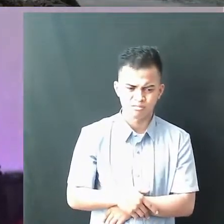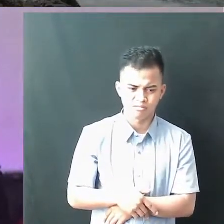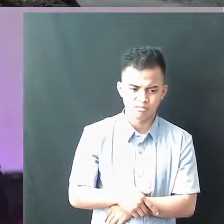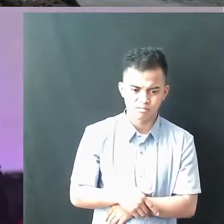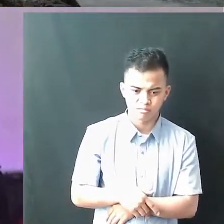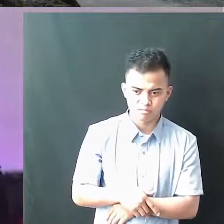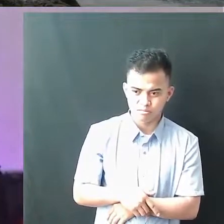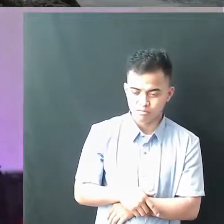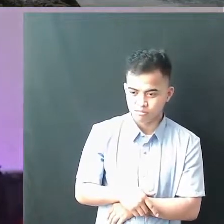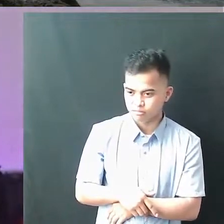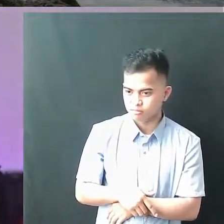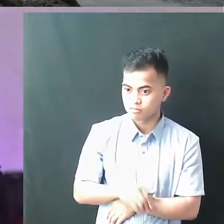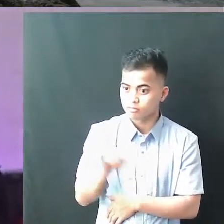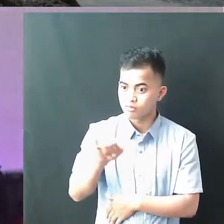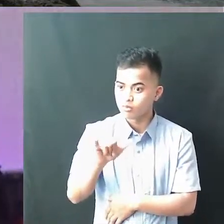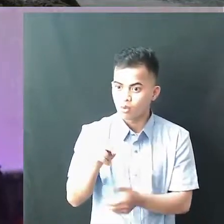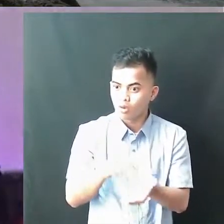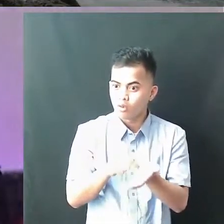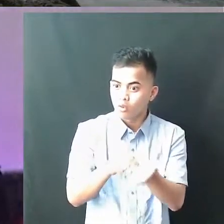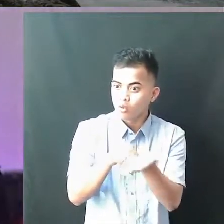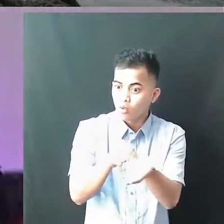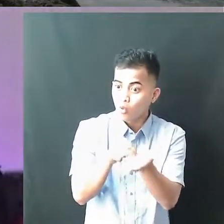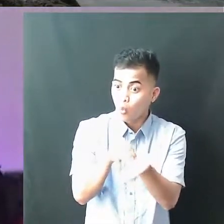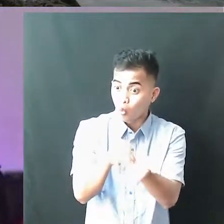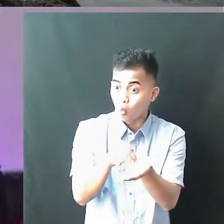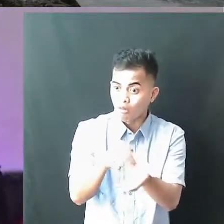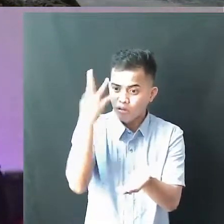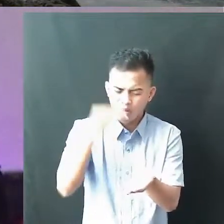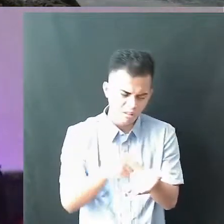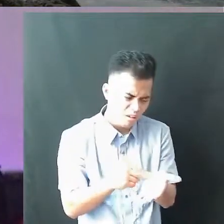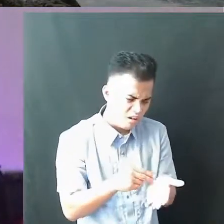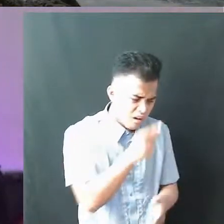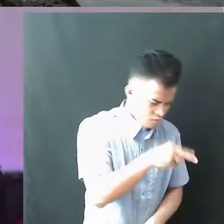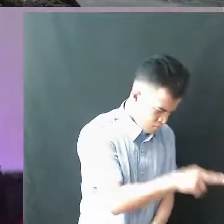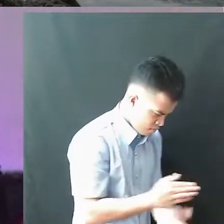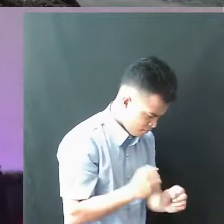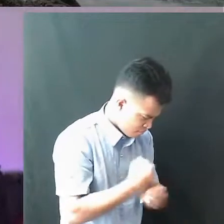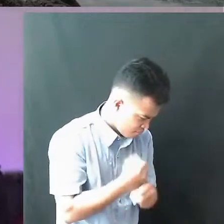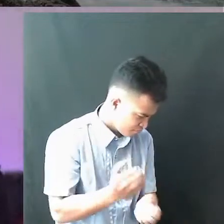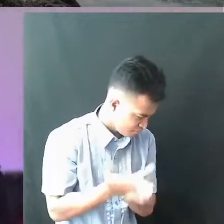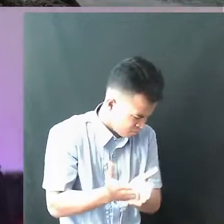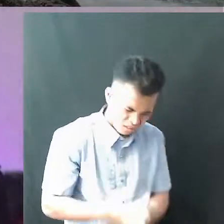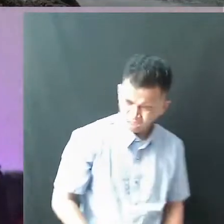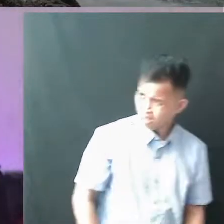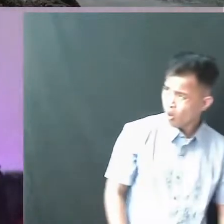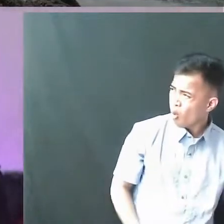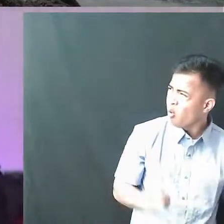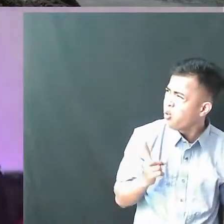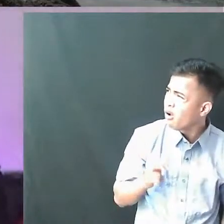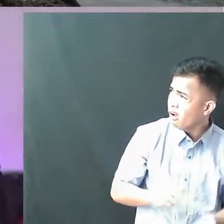me to build a what? How am I going to do that? And he told him, take the